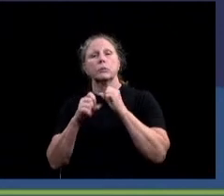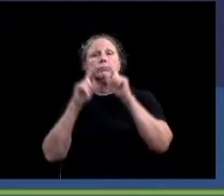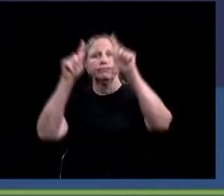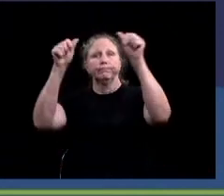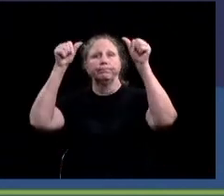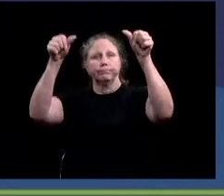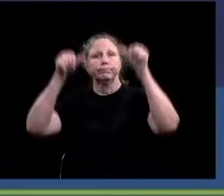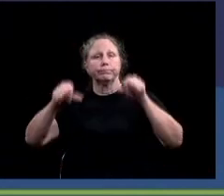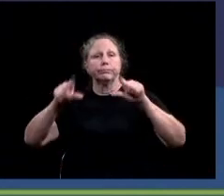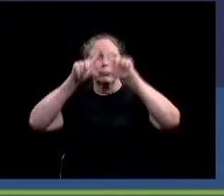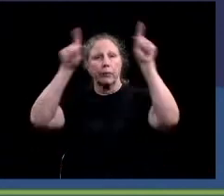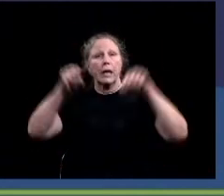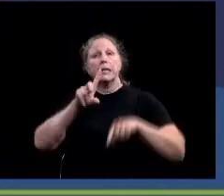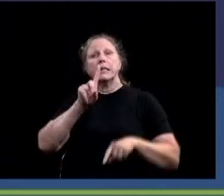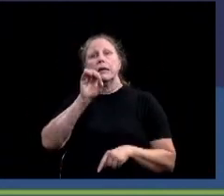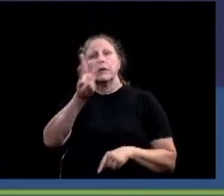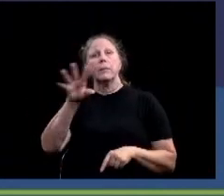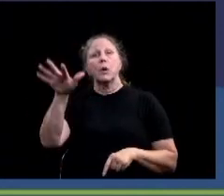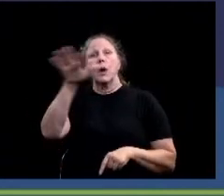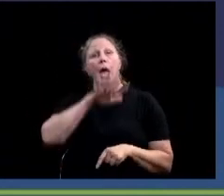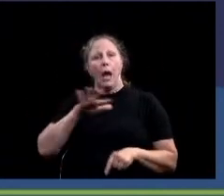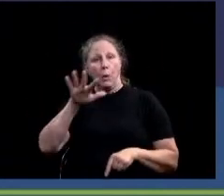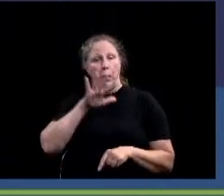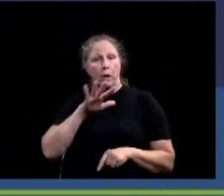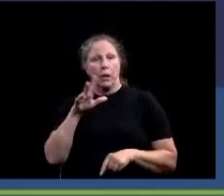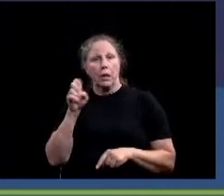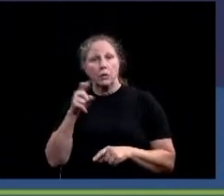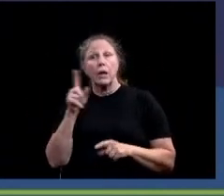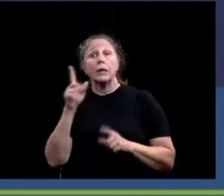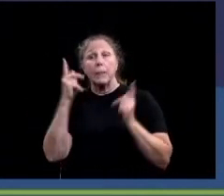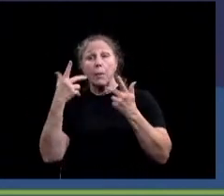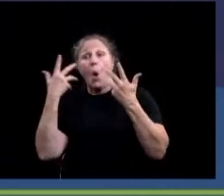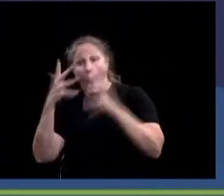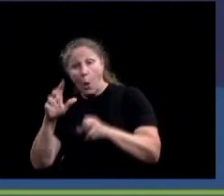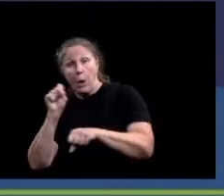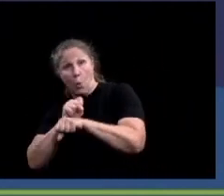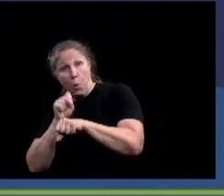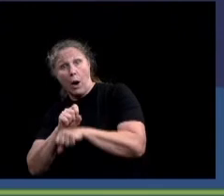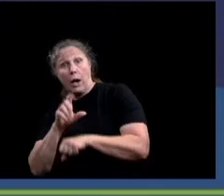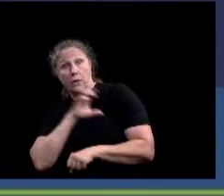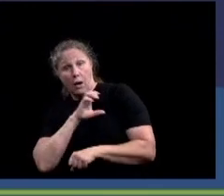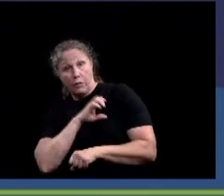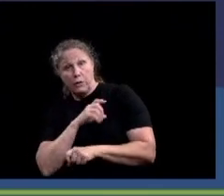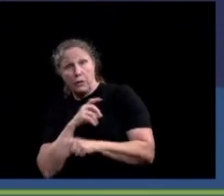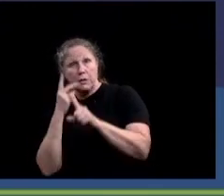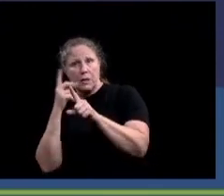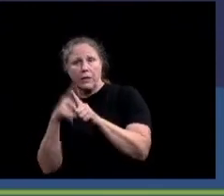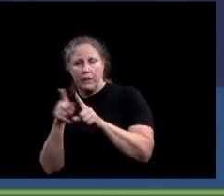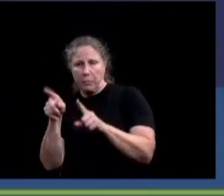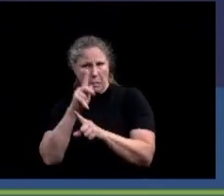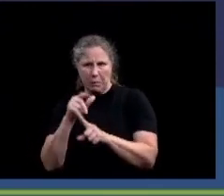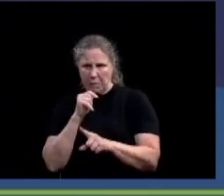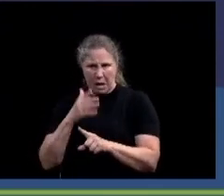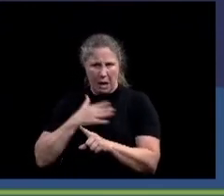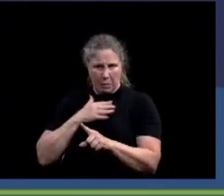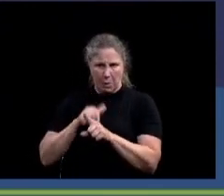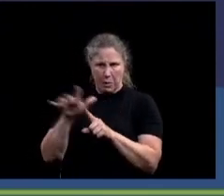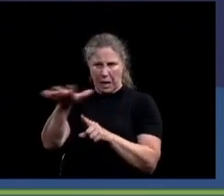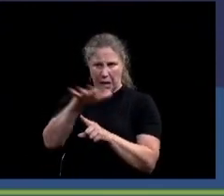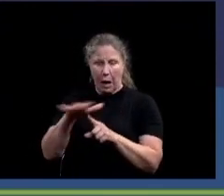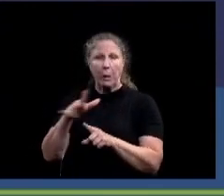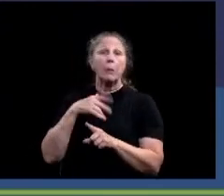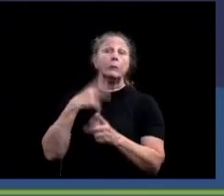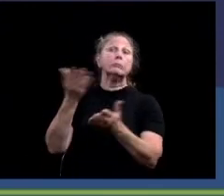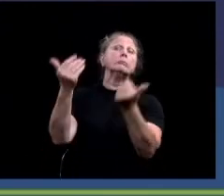to get sworn officers when we saw some dissatisfaction with agencies in the Metroplex area. We also ran a Work